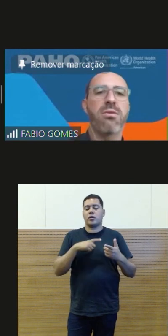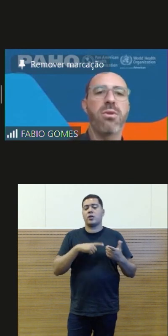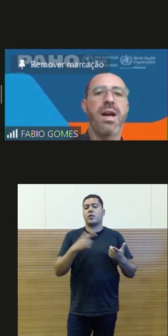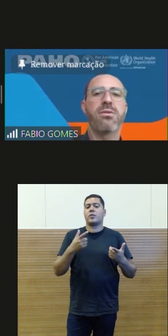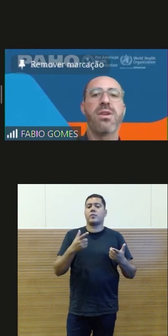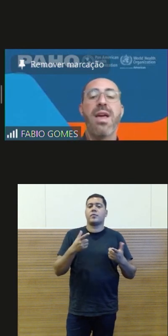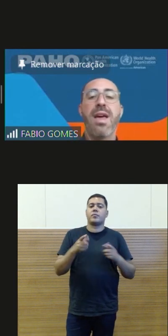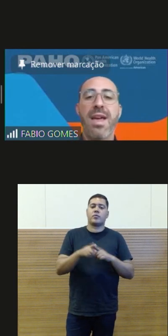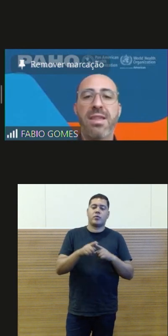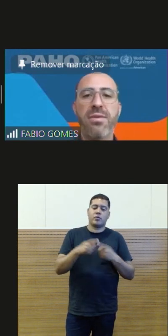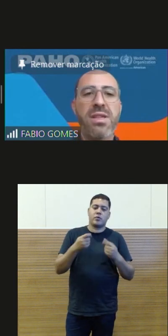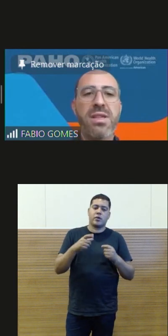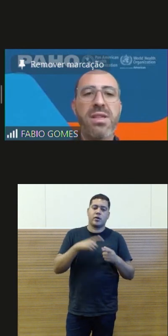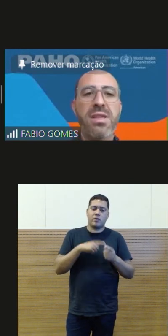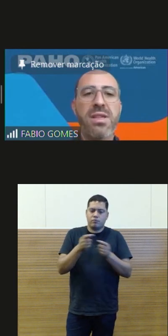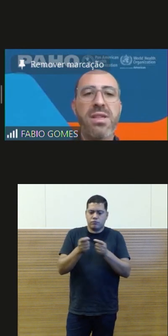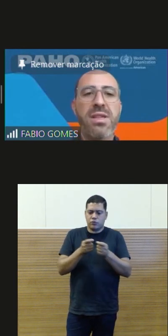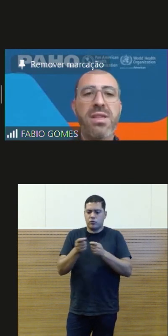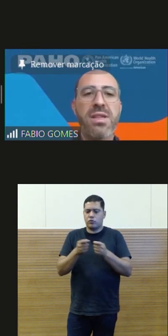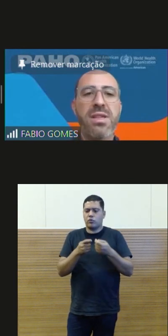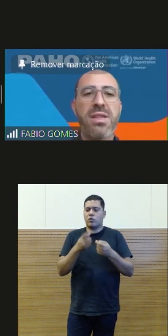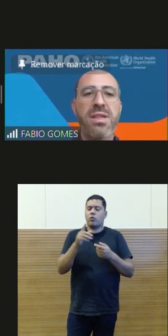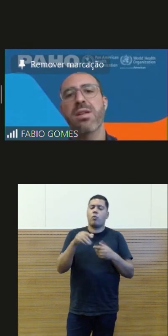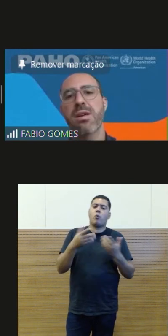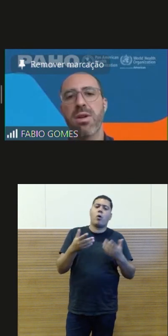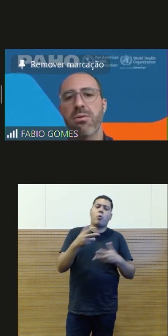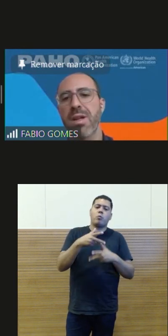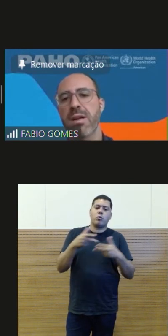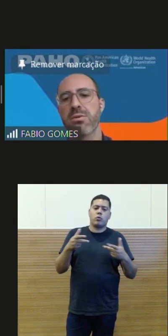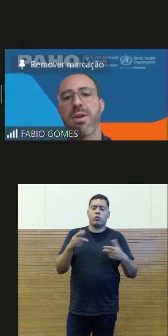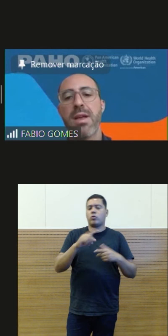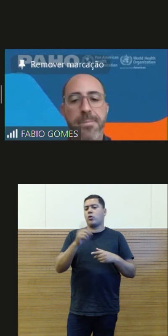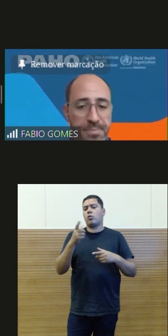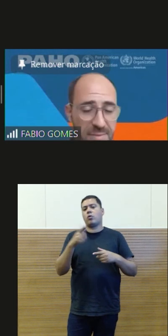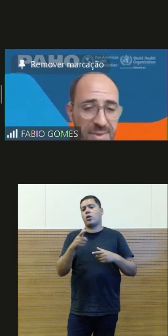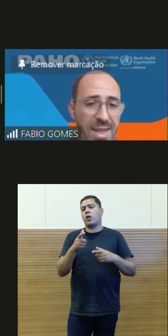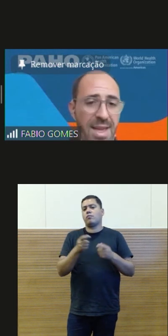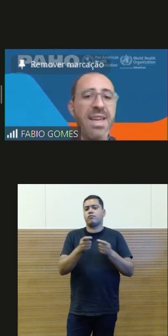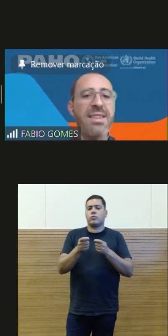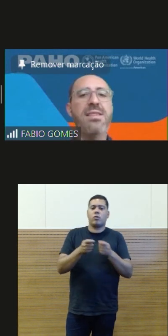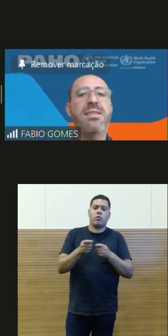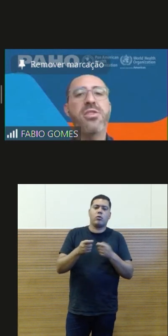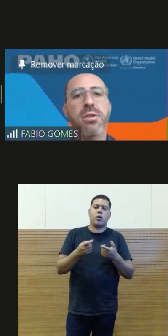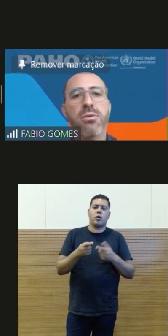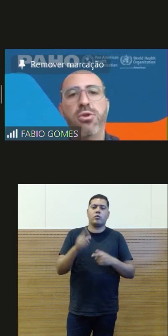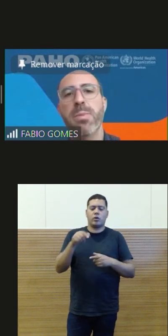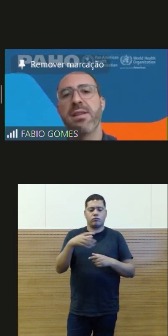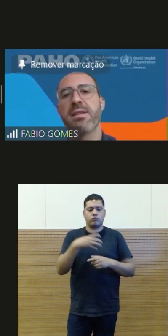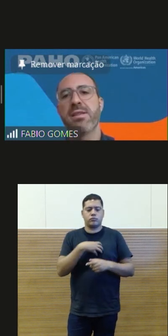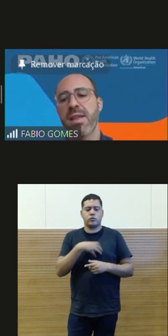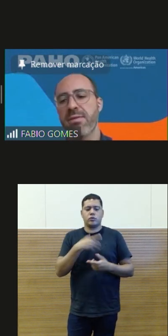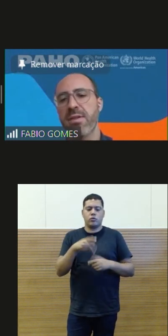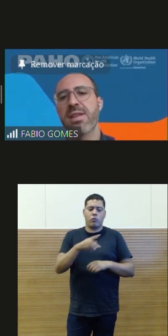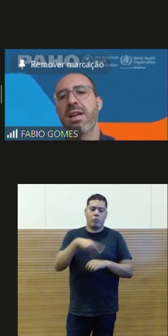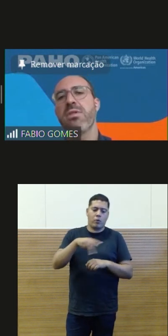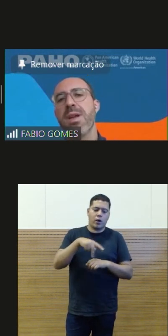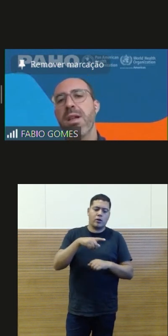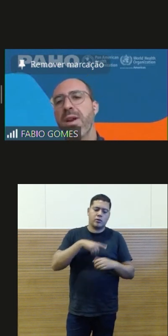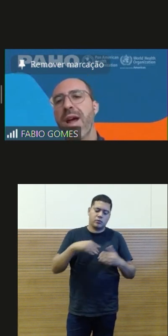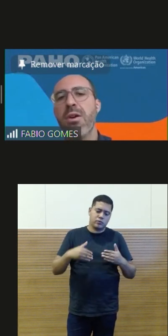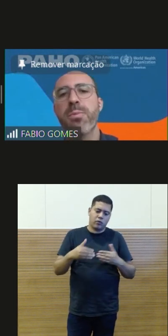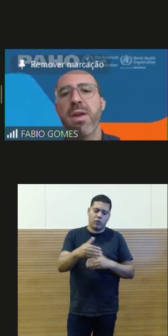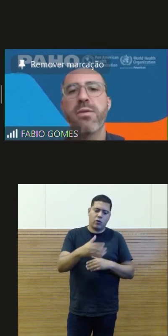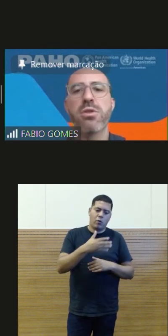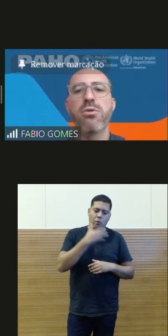which products have to be defined, which products should not be regulated. And in